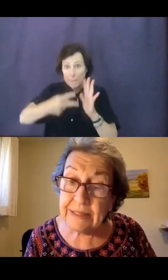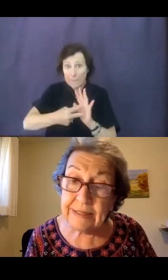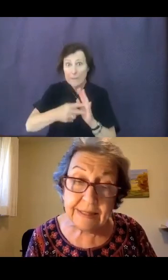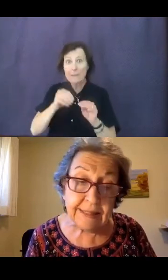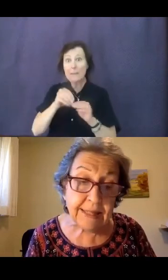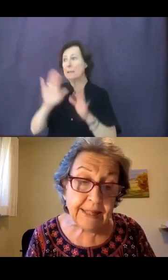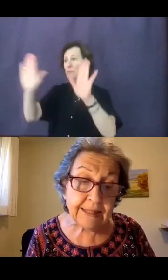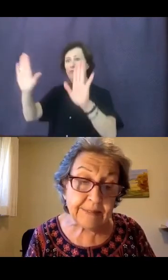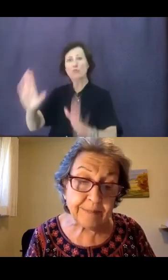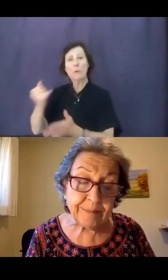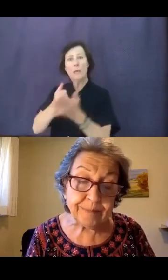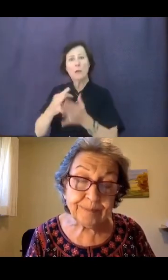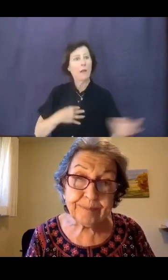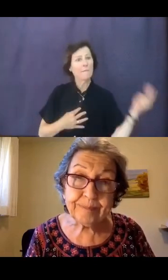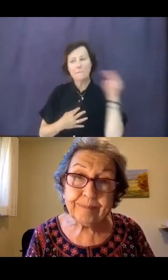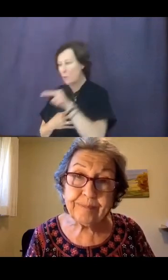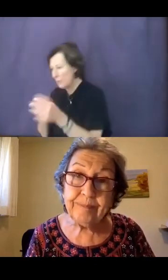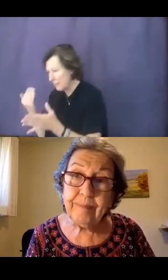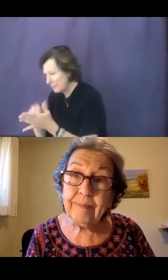it again and again.